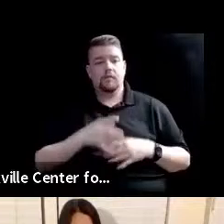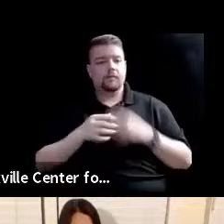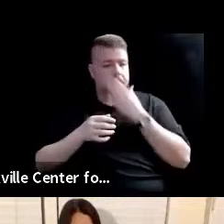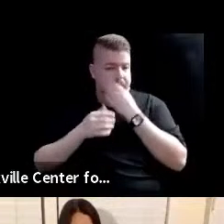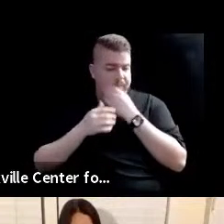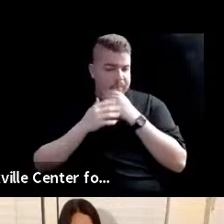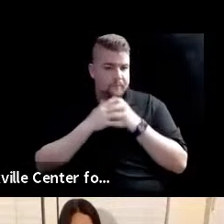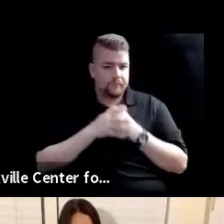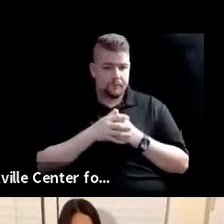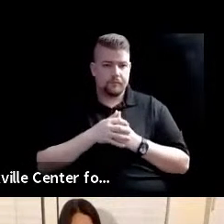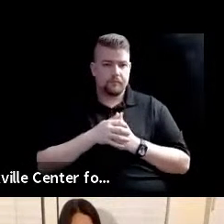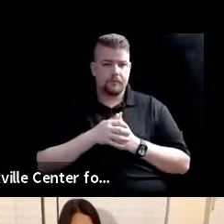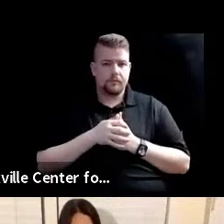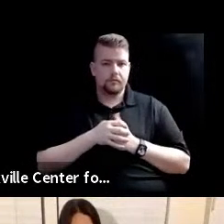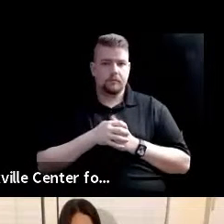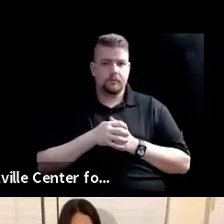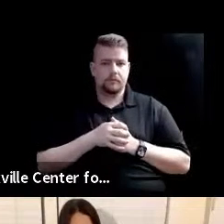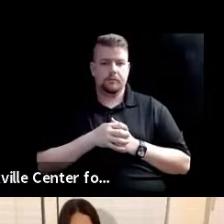screen share it also.